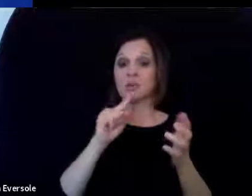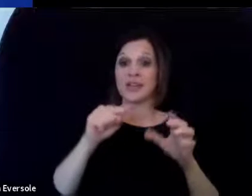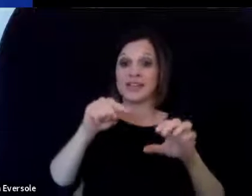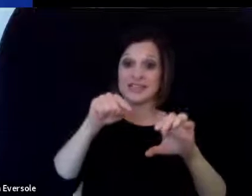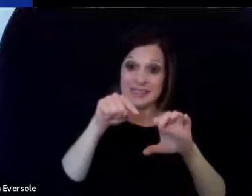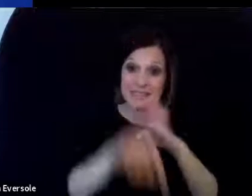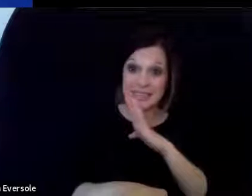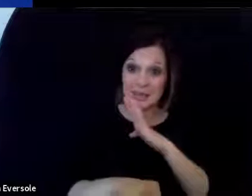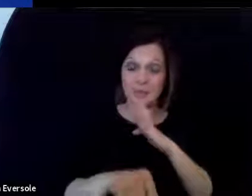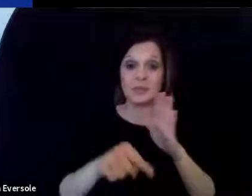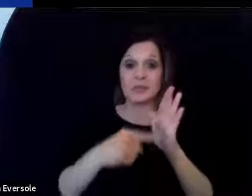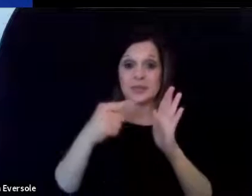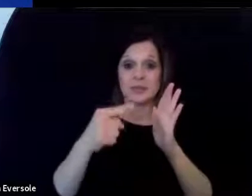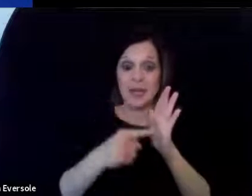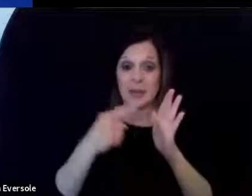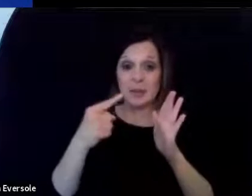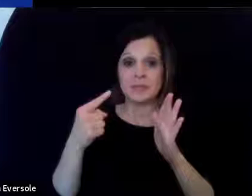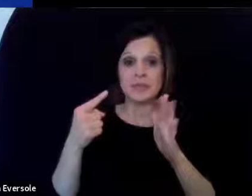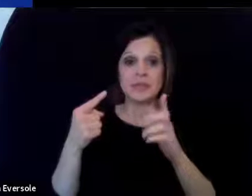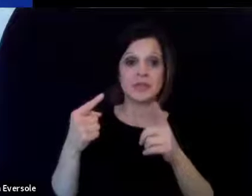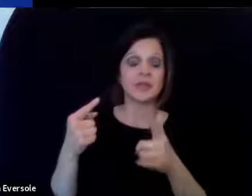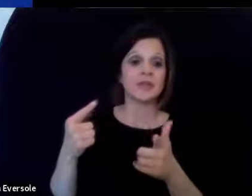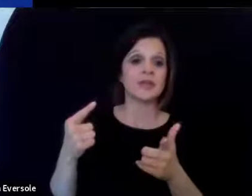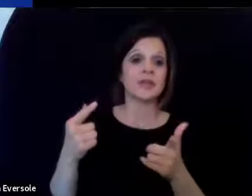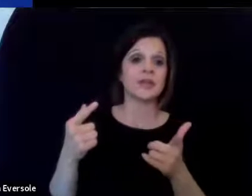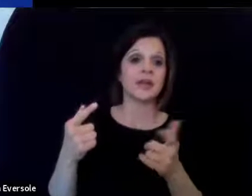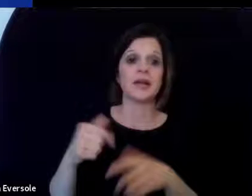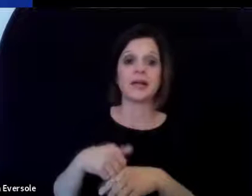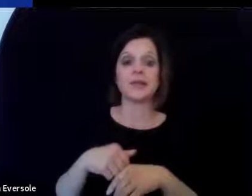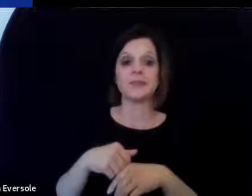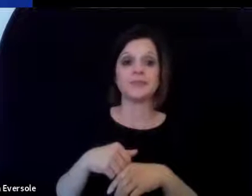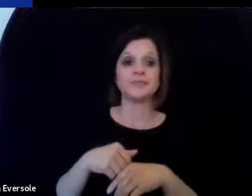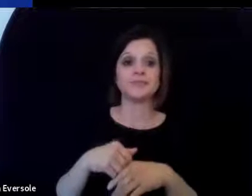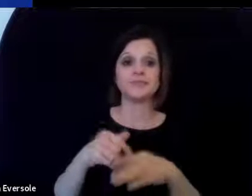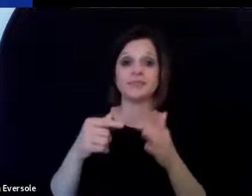image, there's almost no rim on that ear.